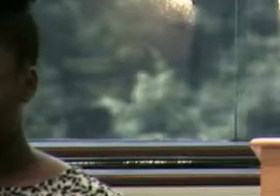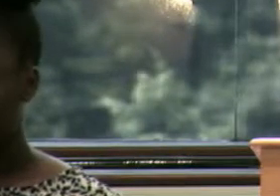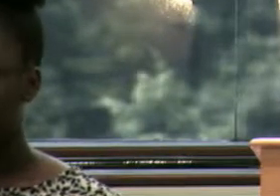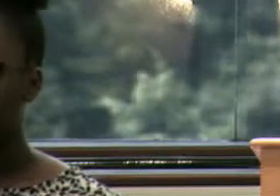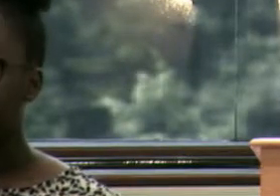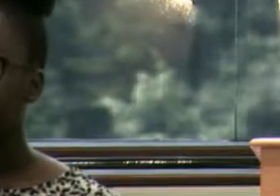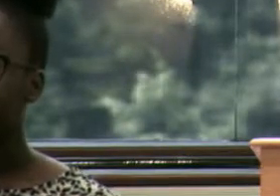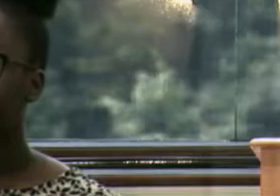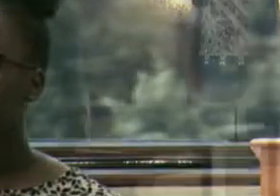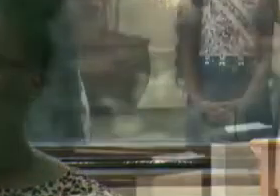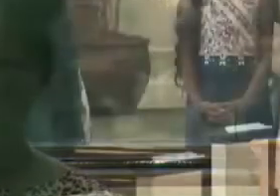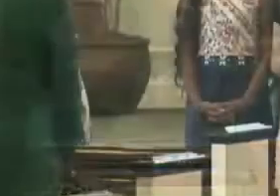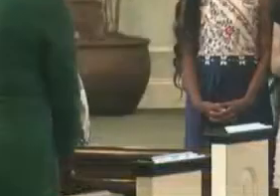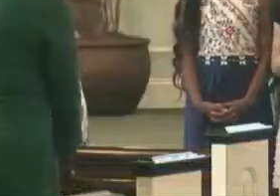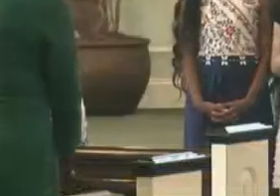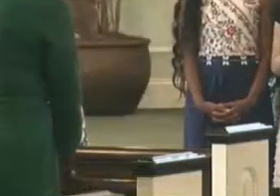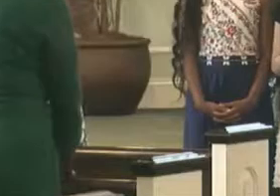amen.